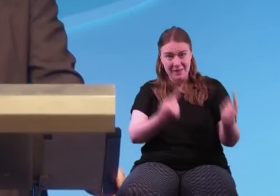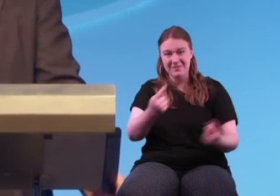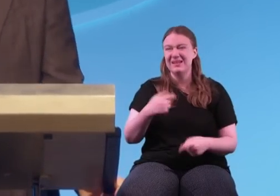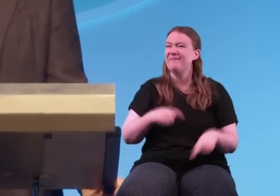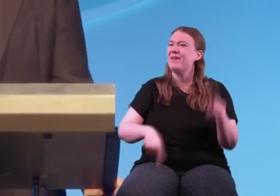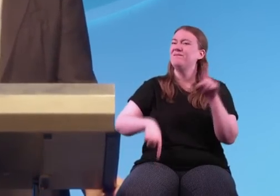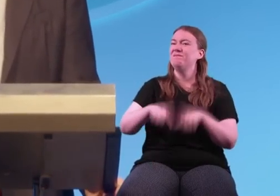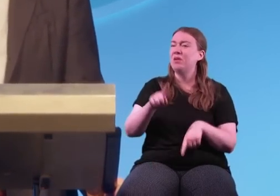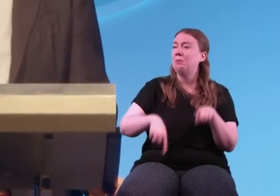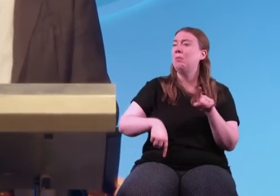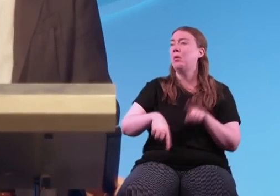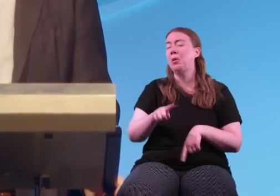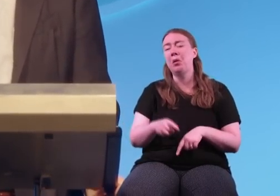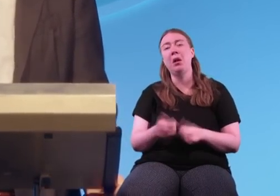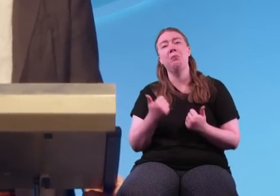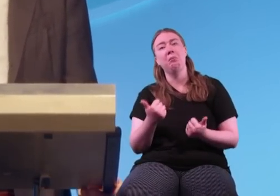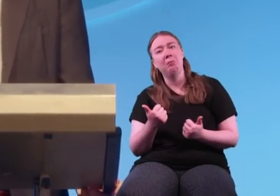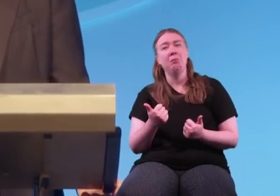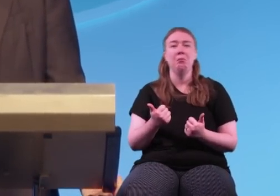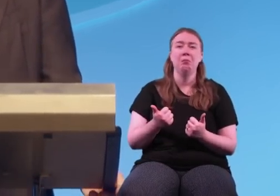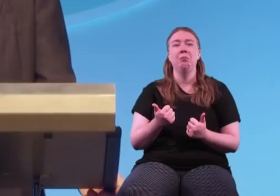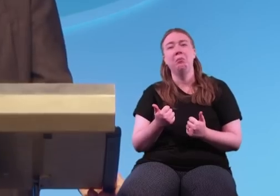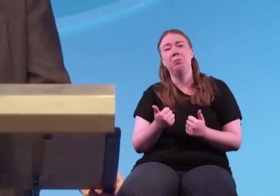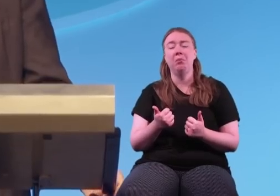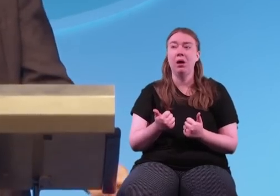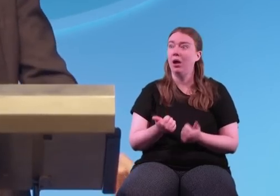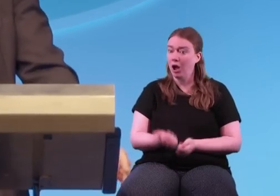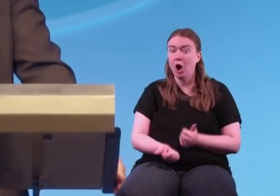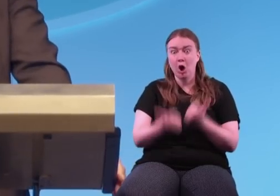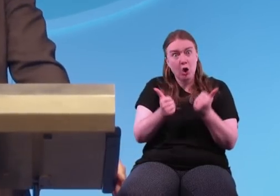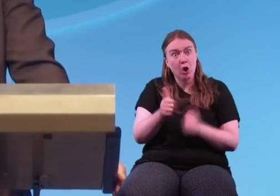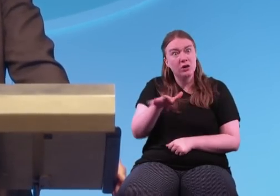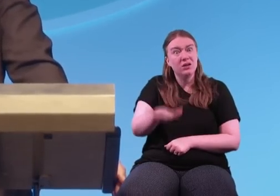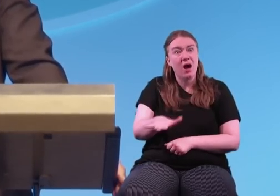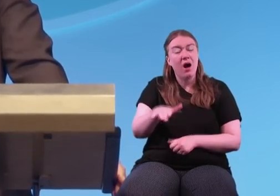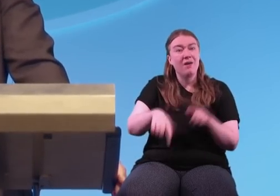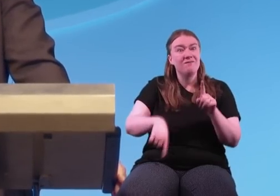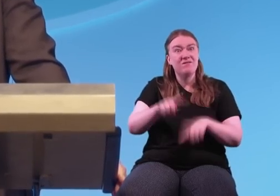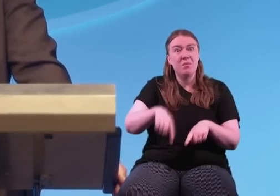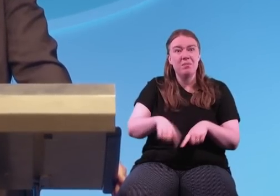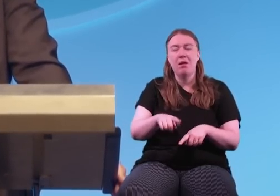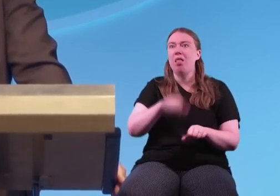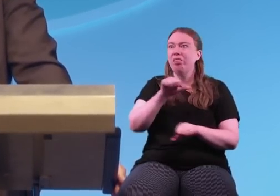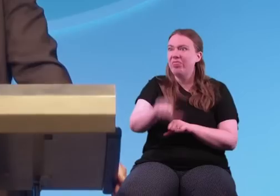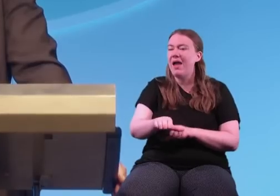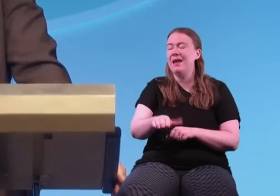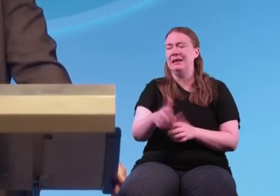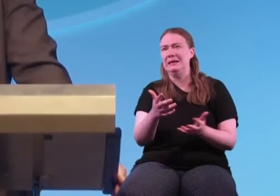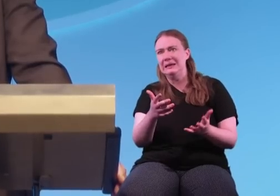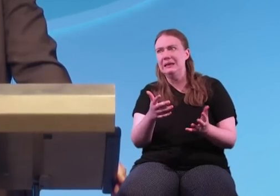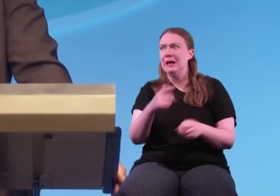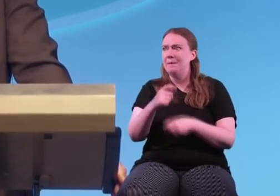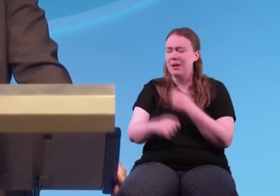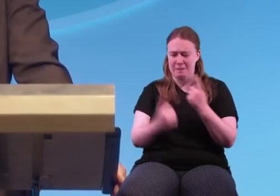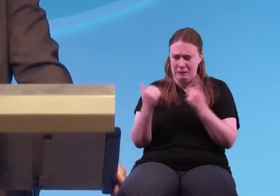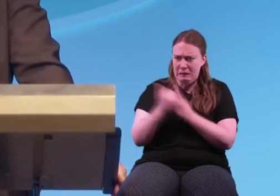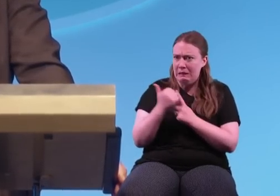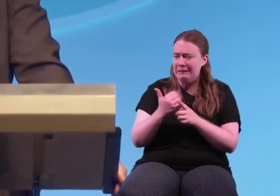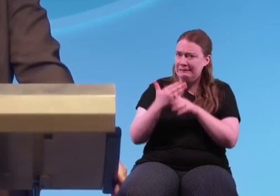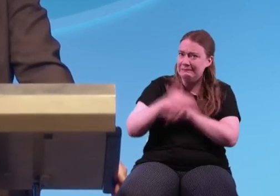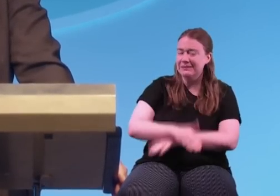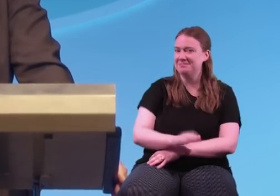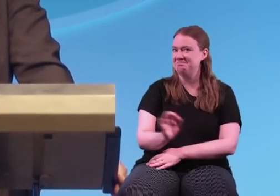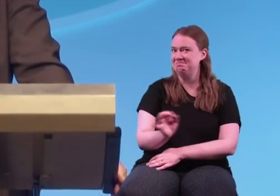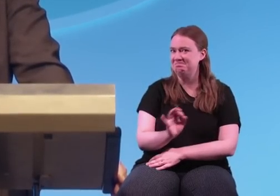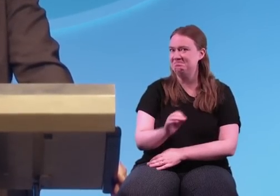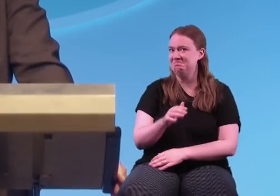ever became all that they might have become as a result of God's common grace that enabled them to do what they do. And by their